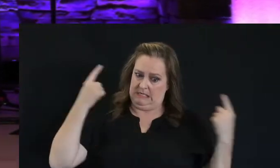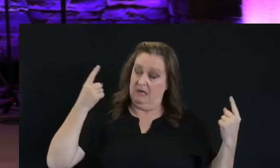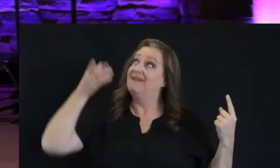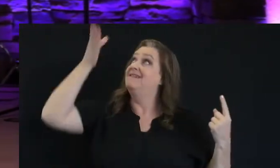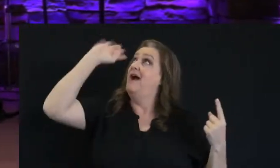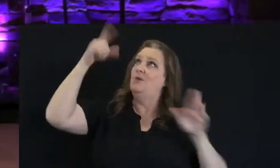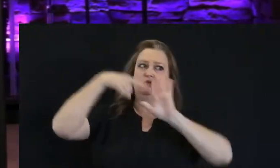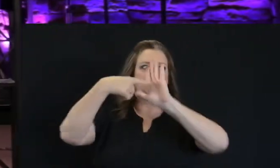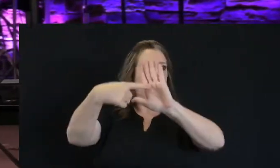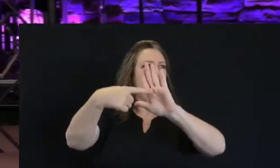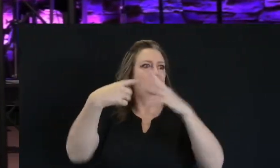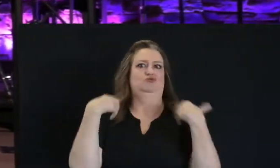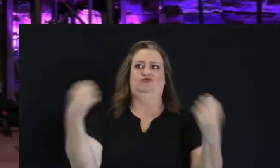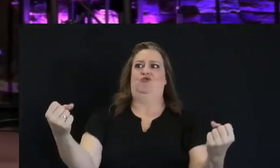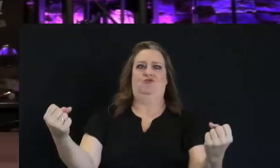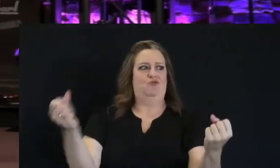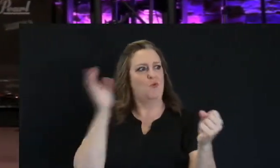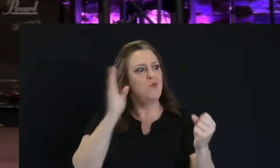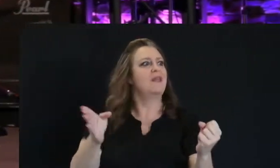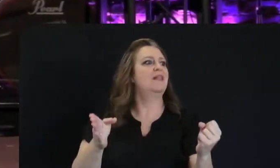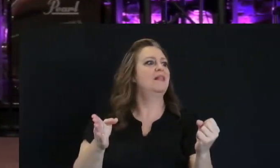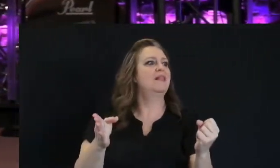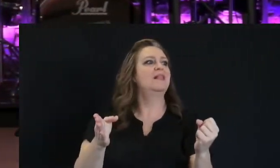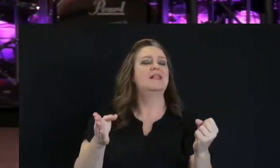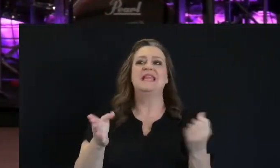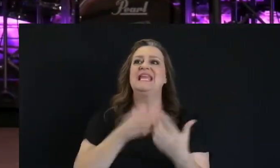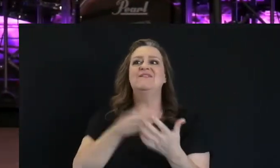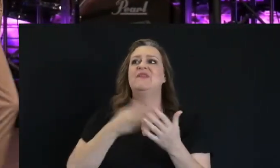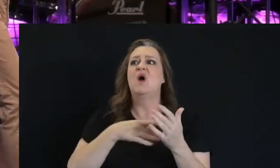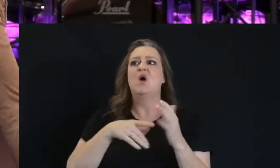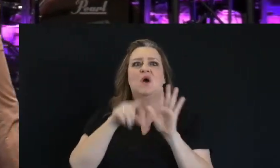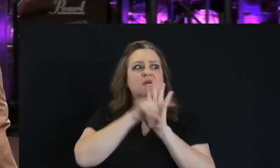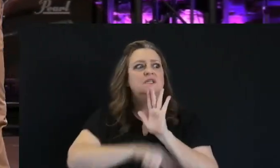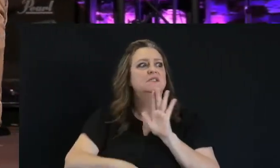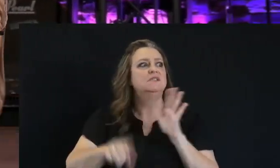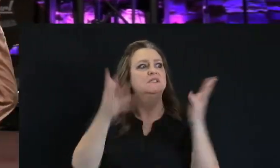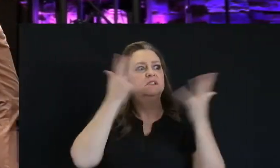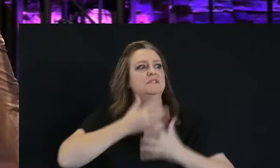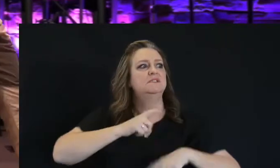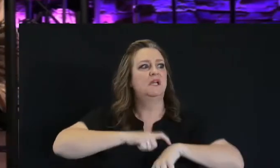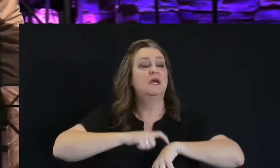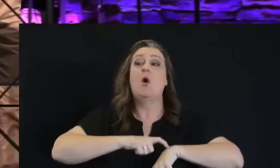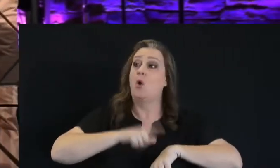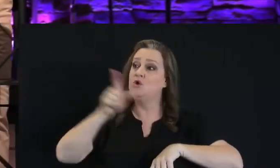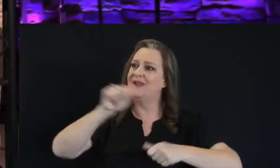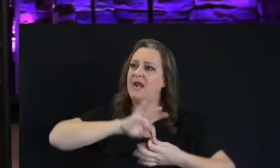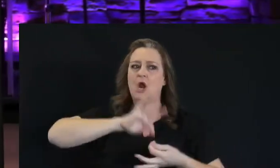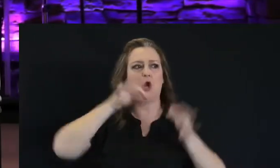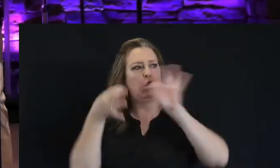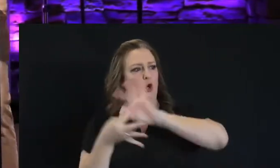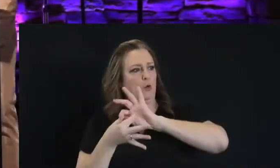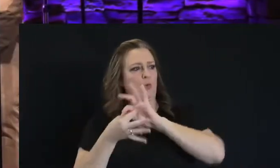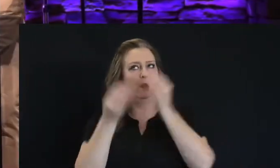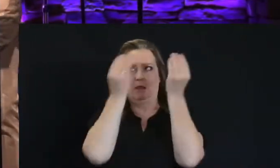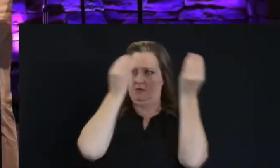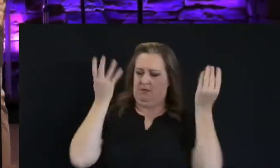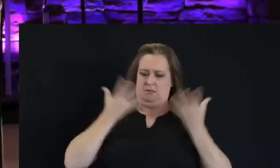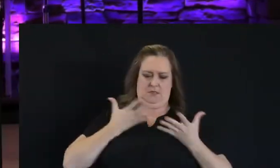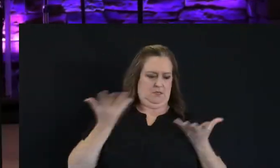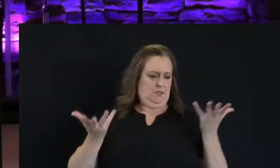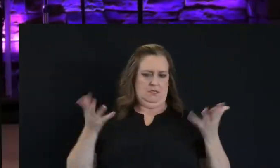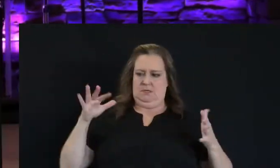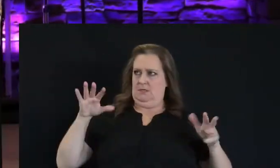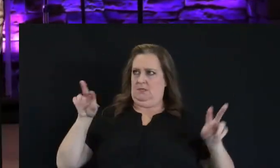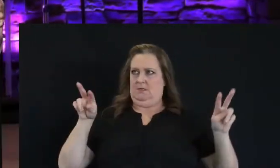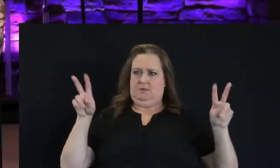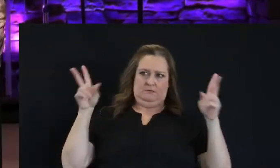strong even in the midst of a valley. Amen. You get to choose the news that's important. You get to interpret the news that you get. Interpret it from a